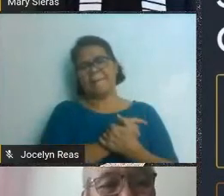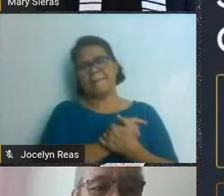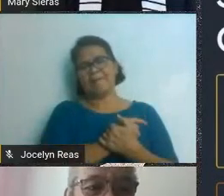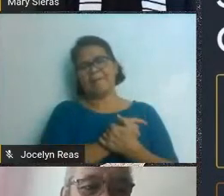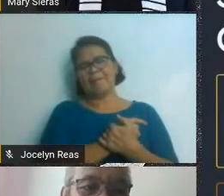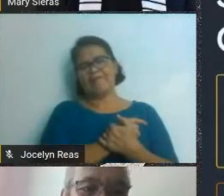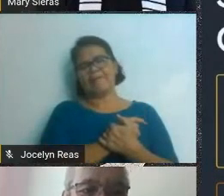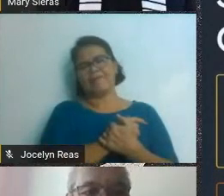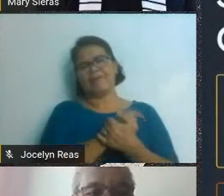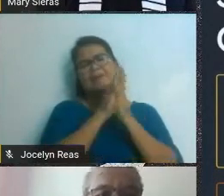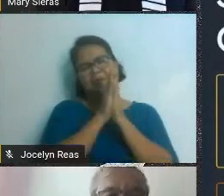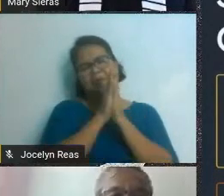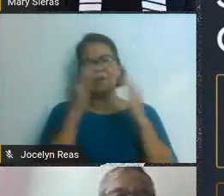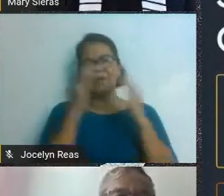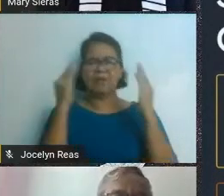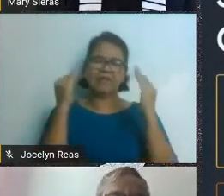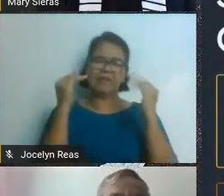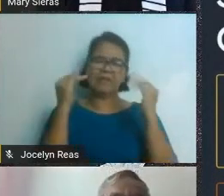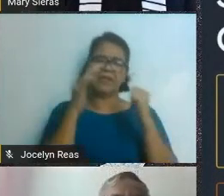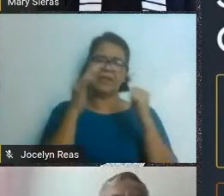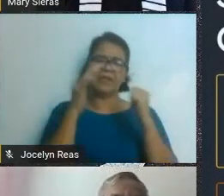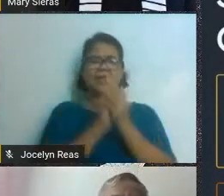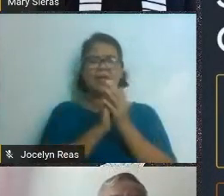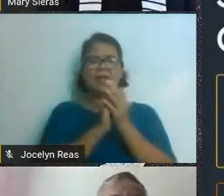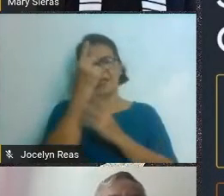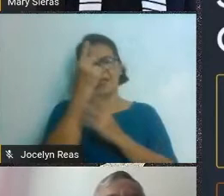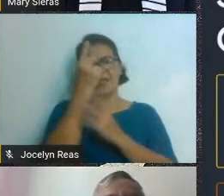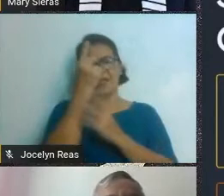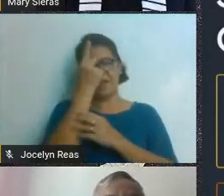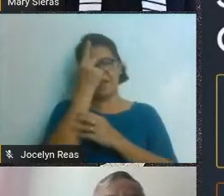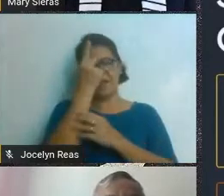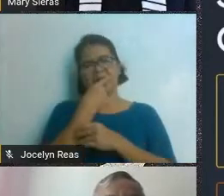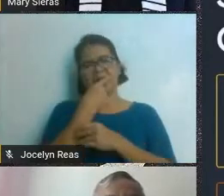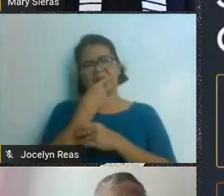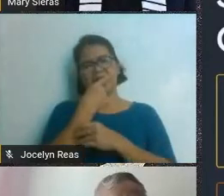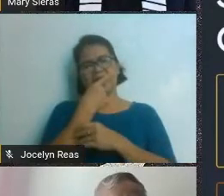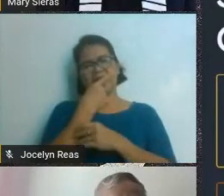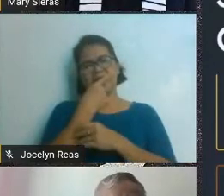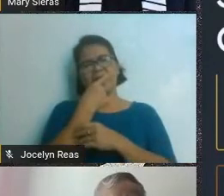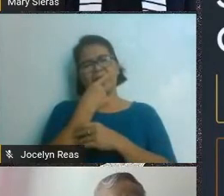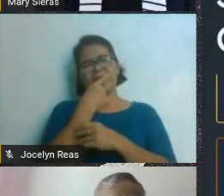that the parents and the learners will observe the so-called honor.